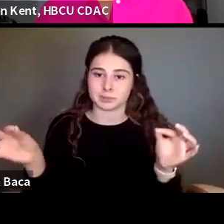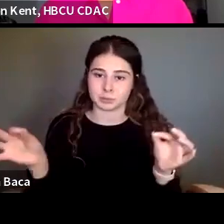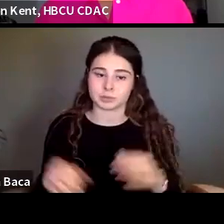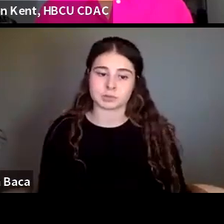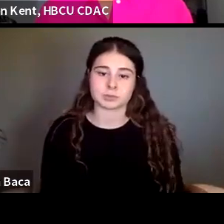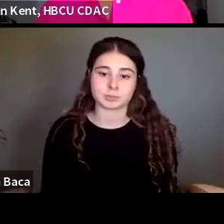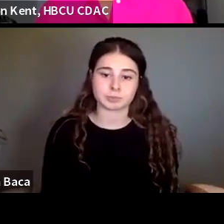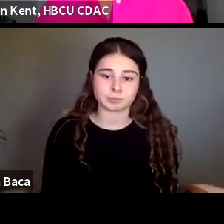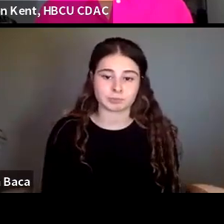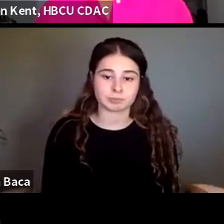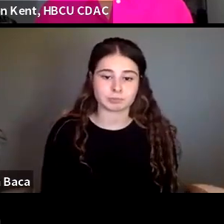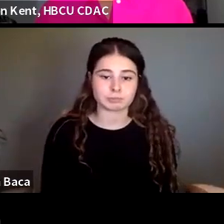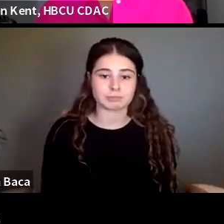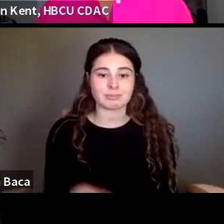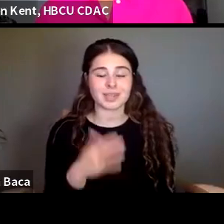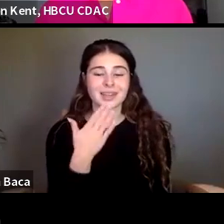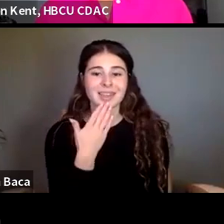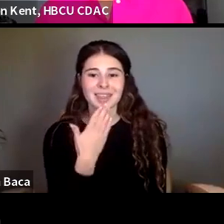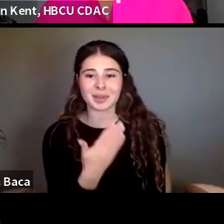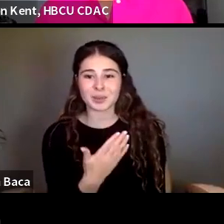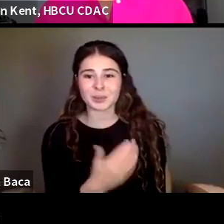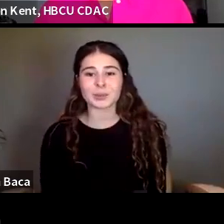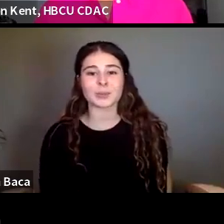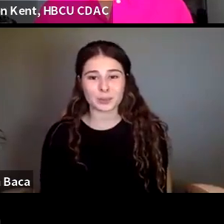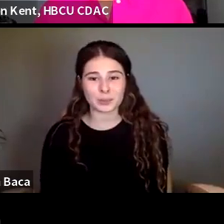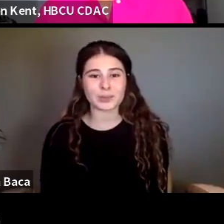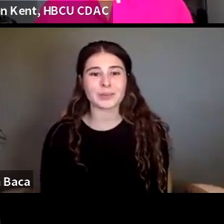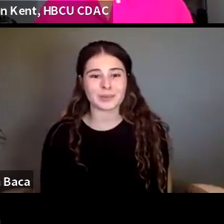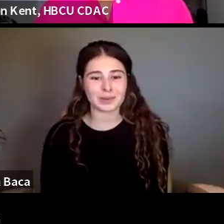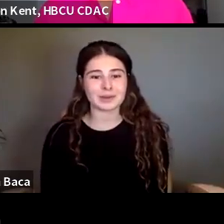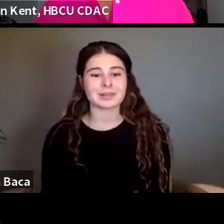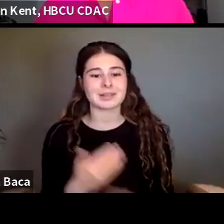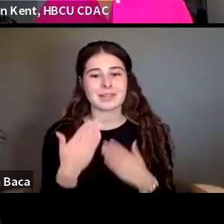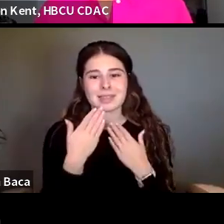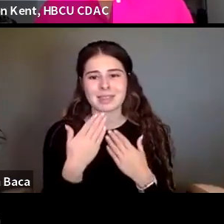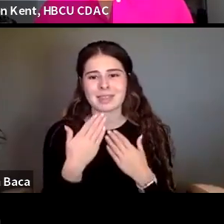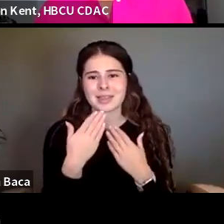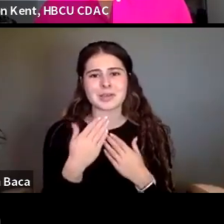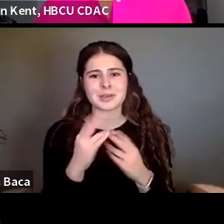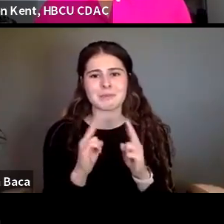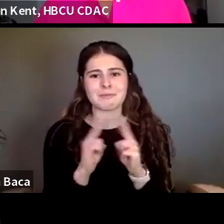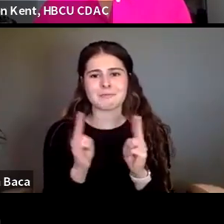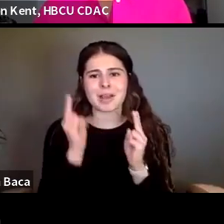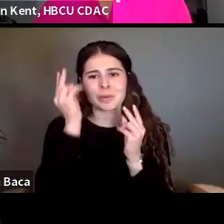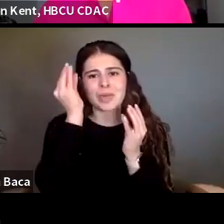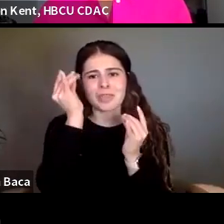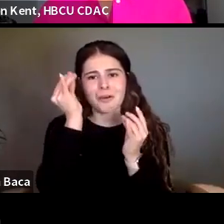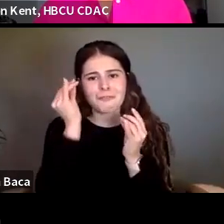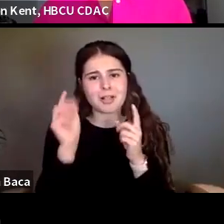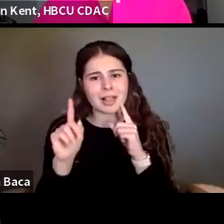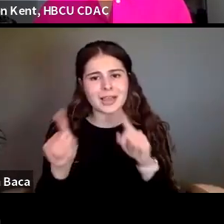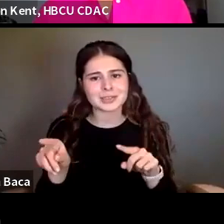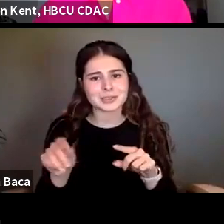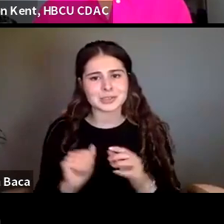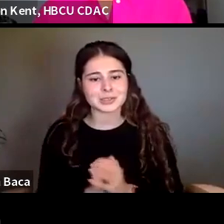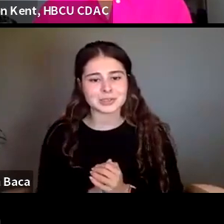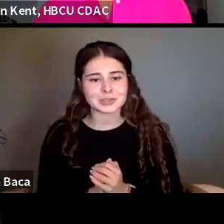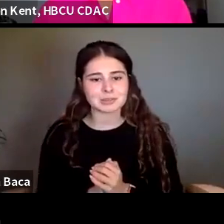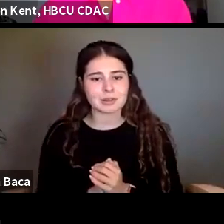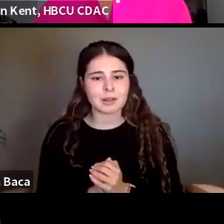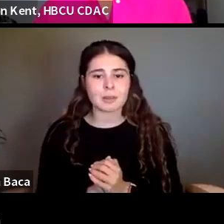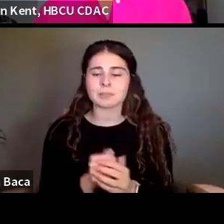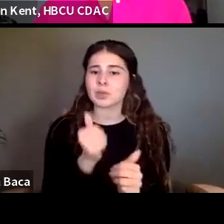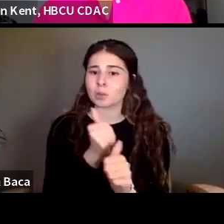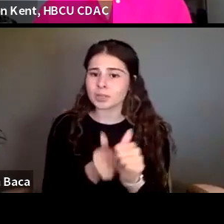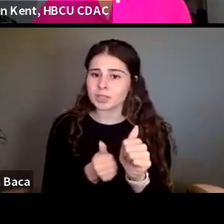Thank you. Those are very thoughtful answers. We very much appreciate them. Each of you did walk through some